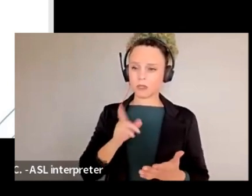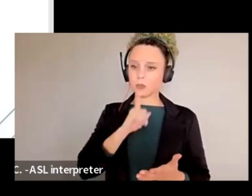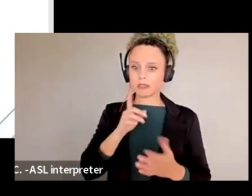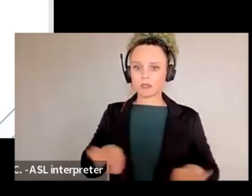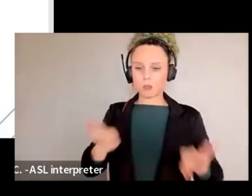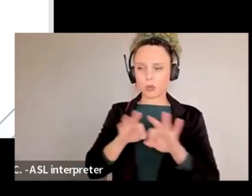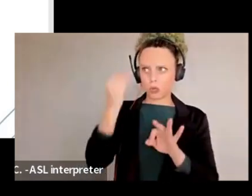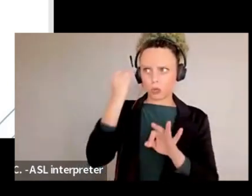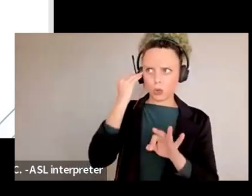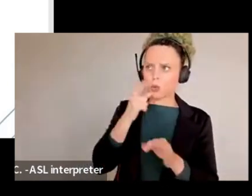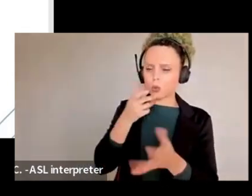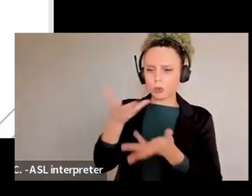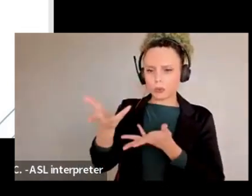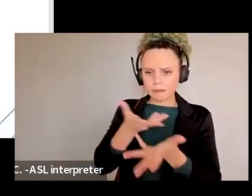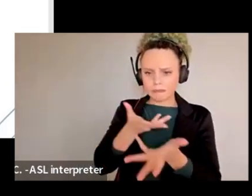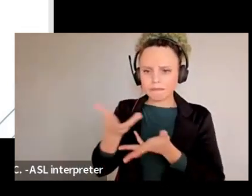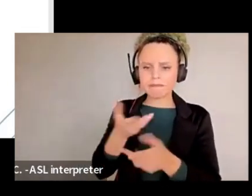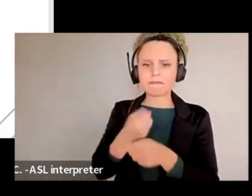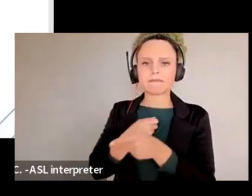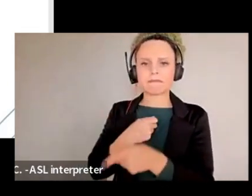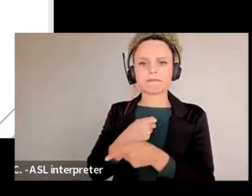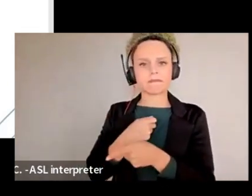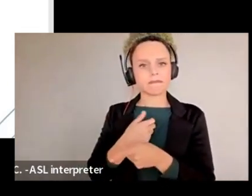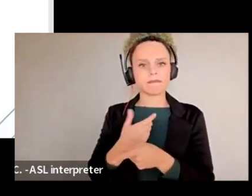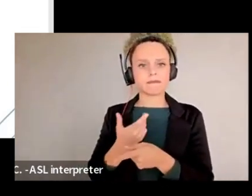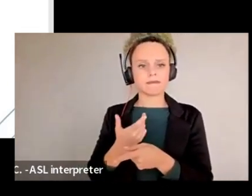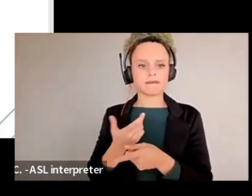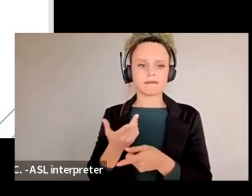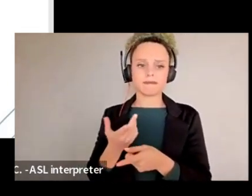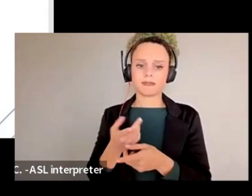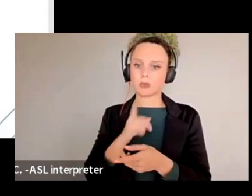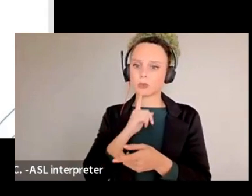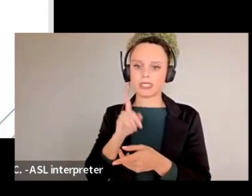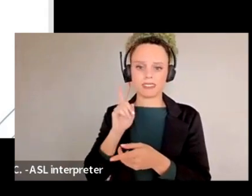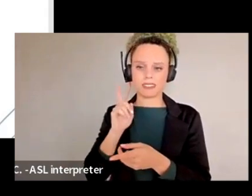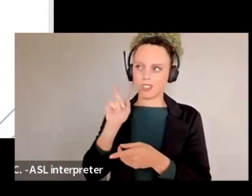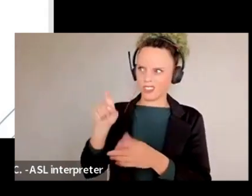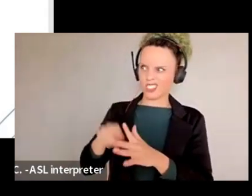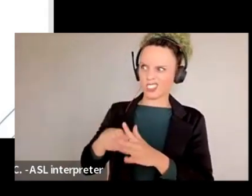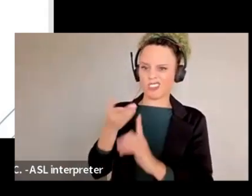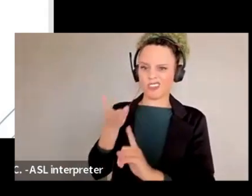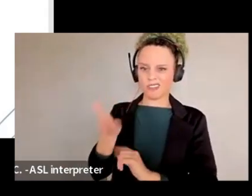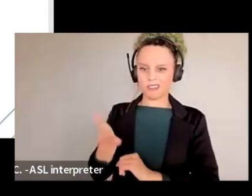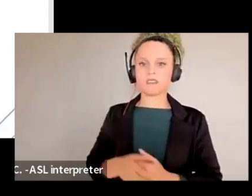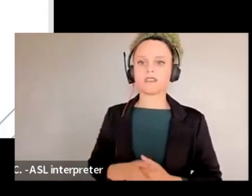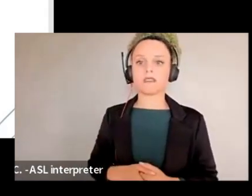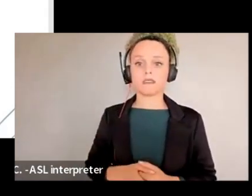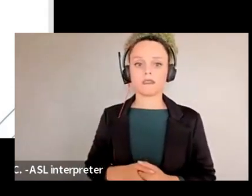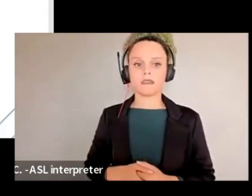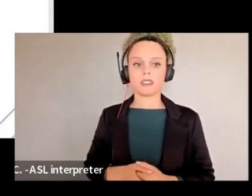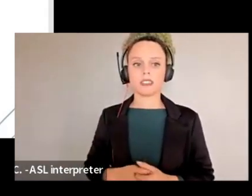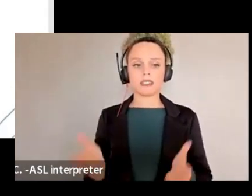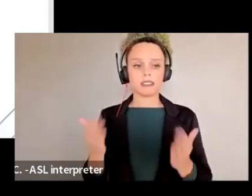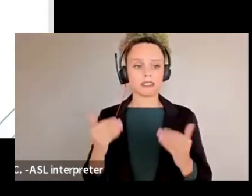solely for the individual. So it's truly getting to know who you're working with, and then